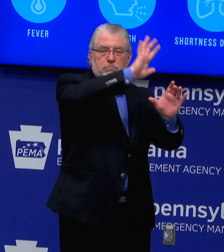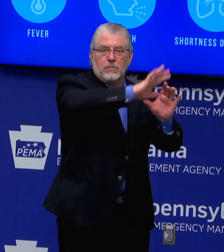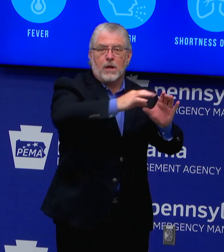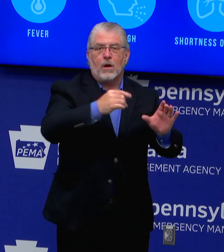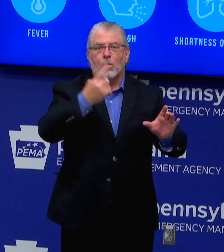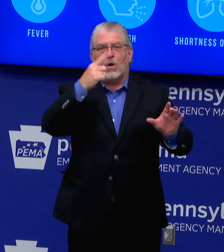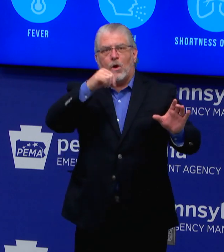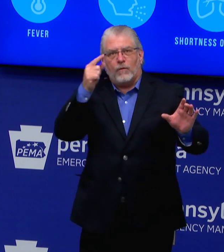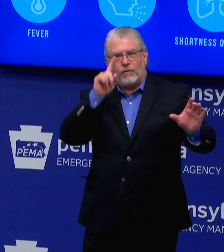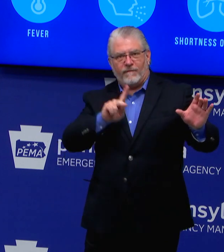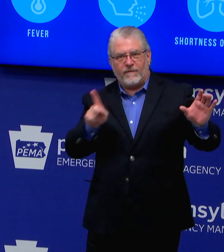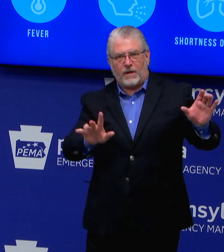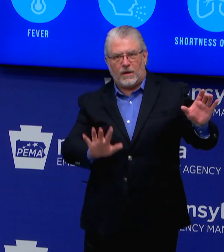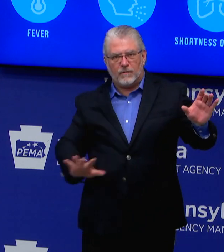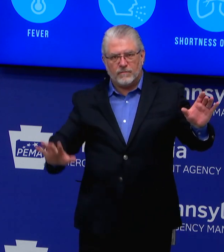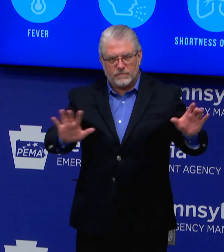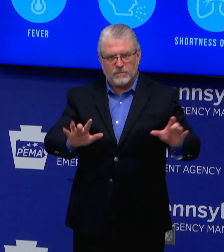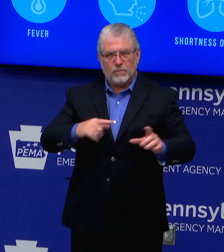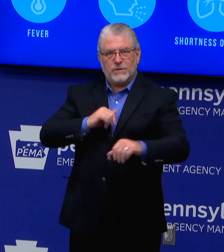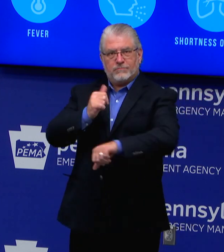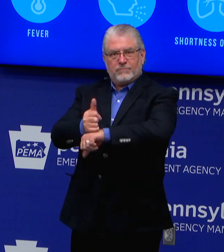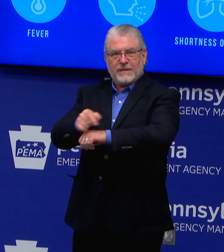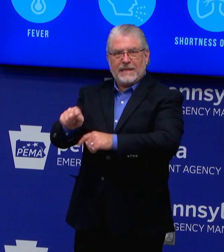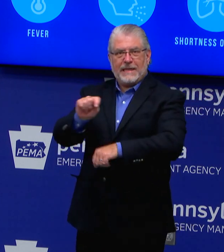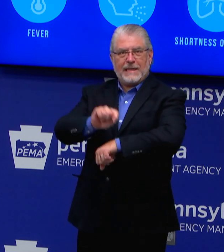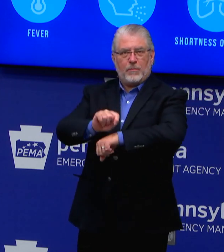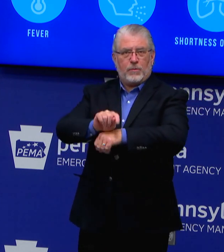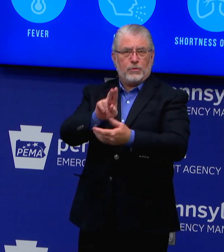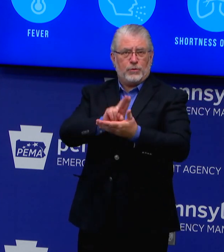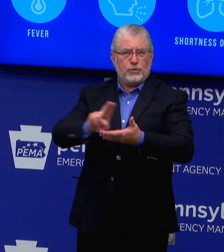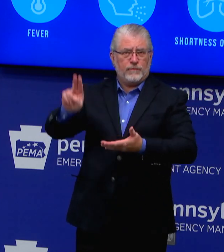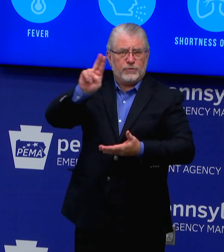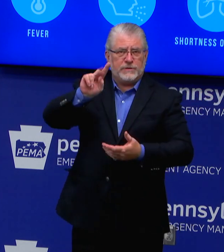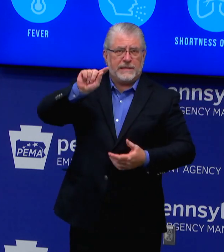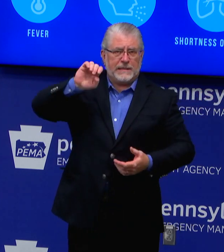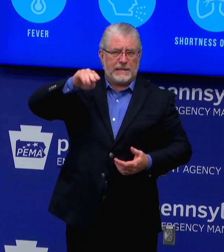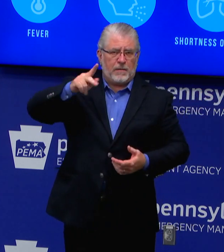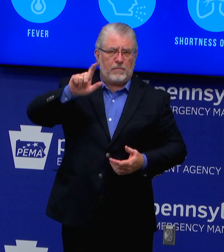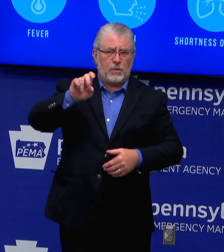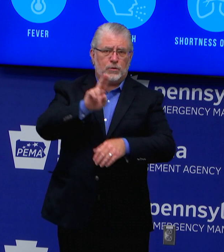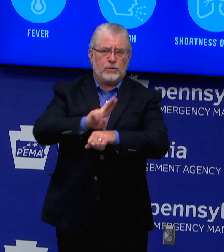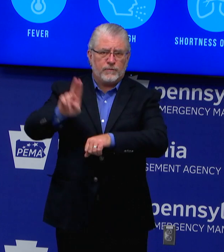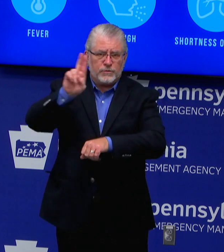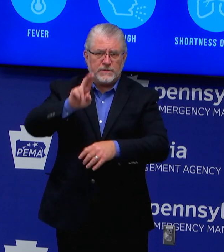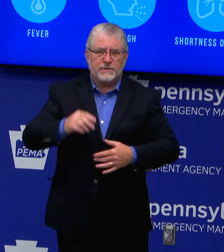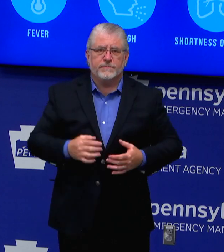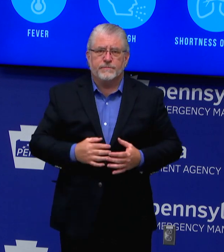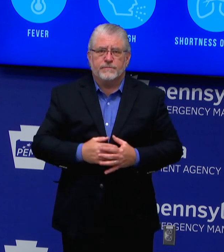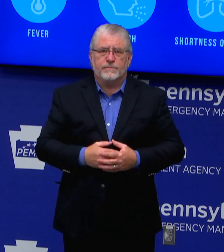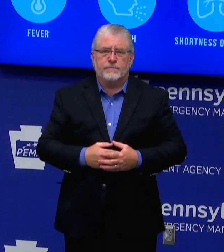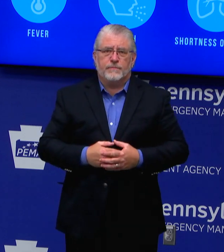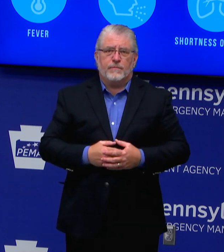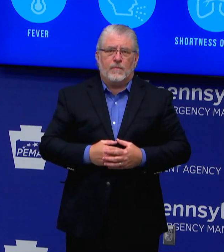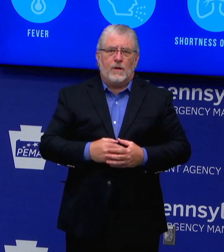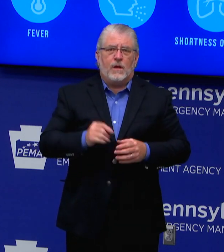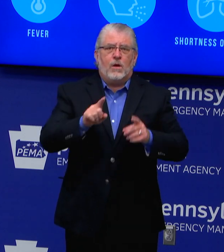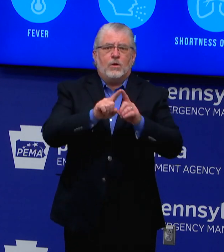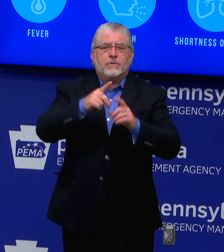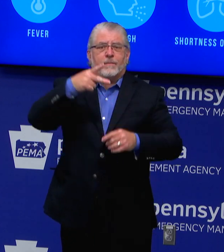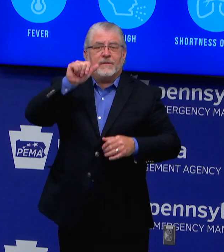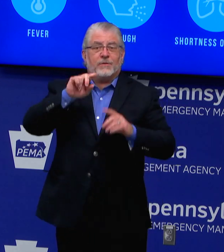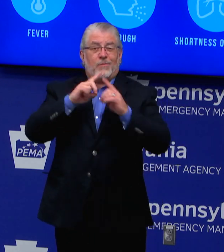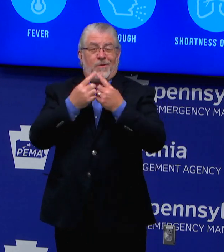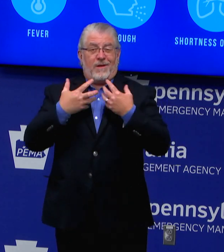University. In collaboration with PEMA, the Department of Health, and the Hospital Association of Pennsylvania, we established a